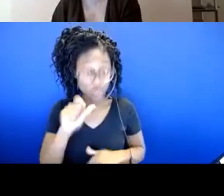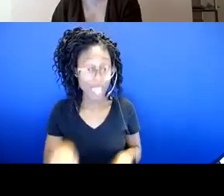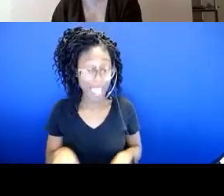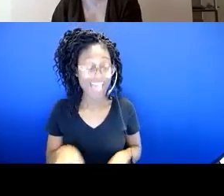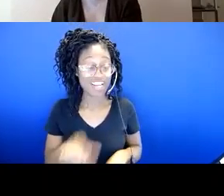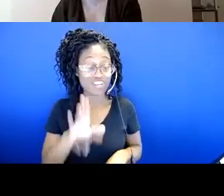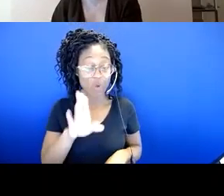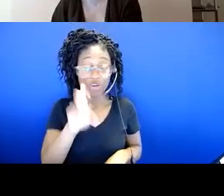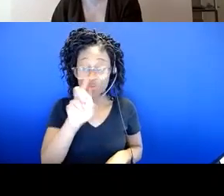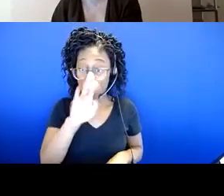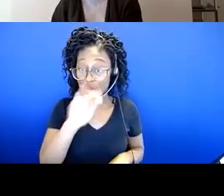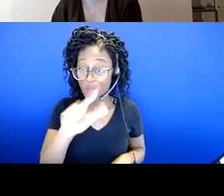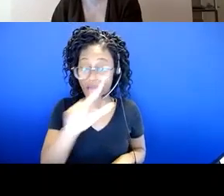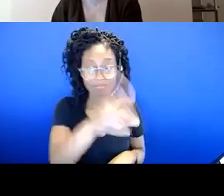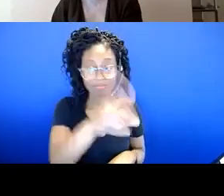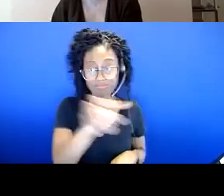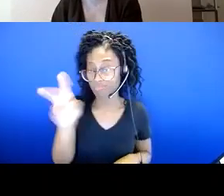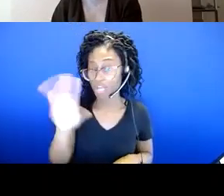citation.